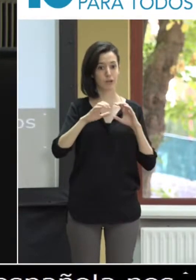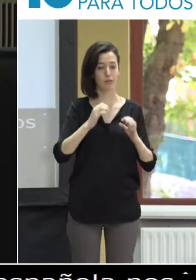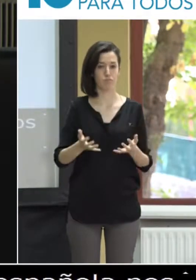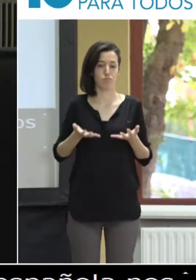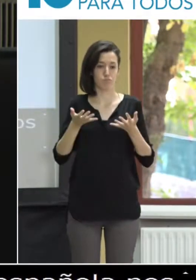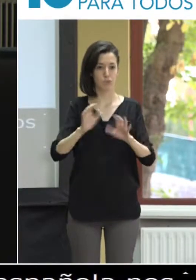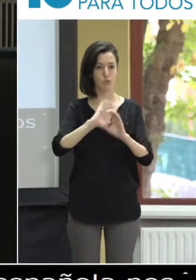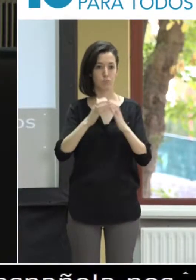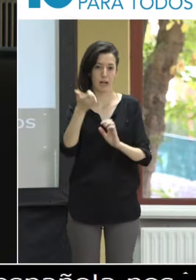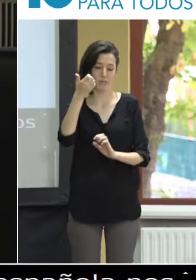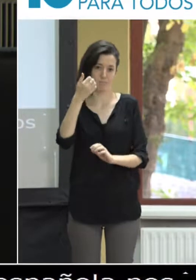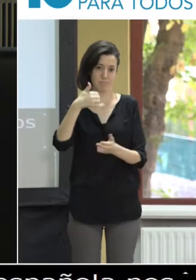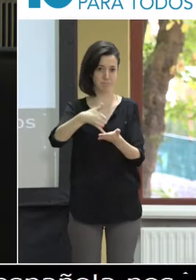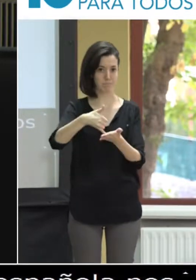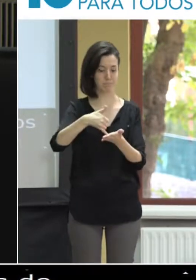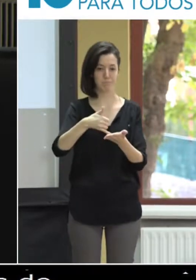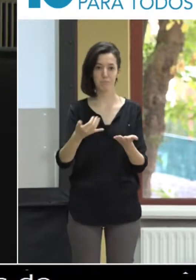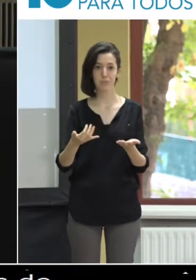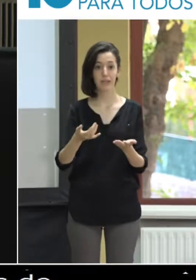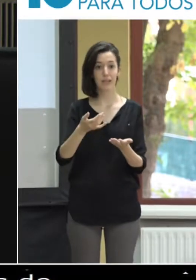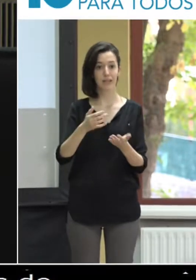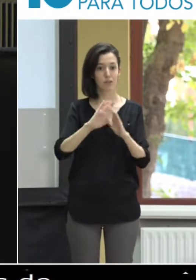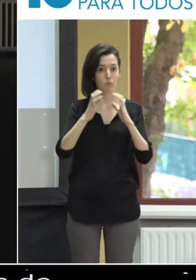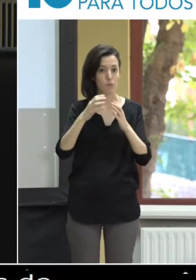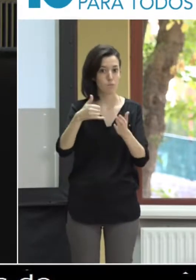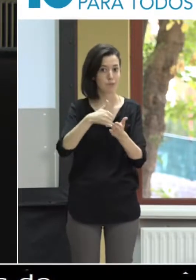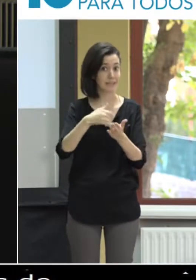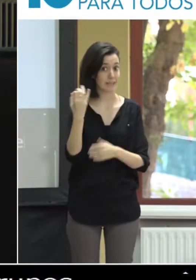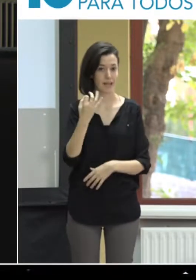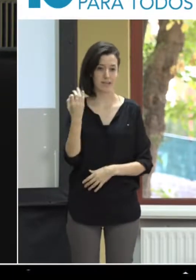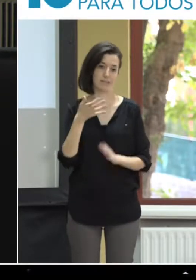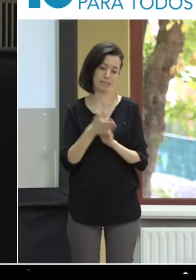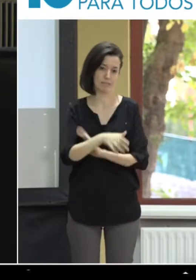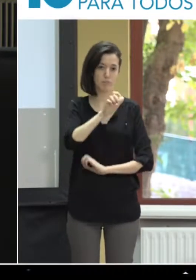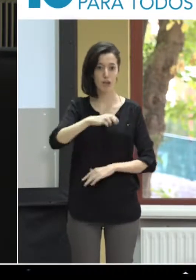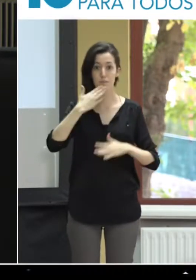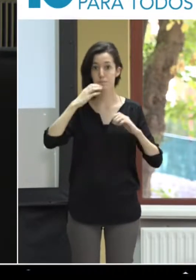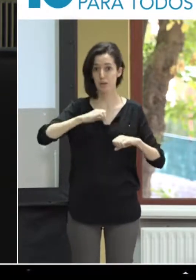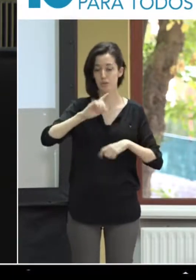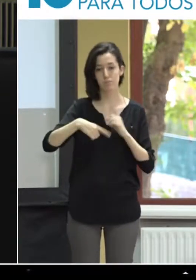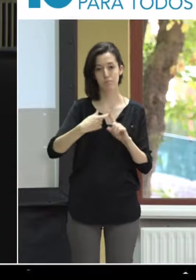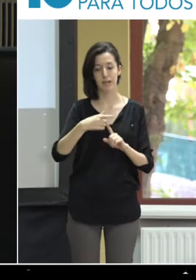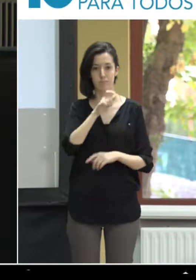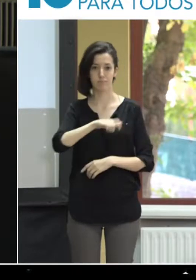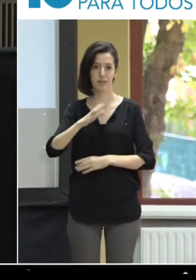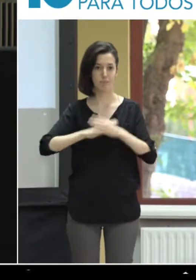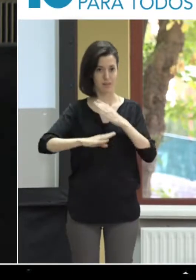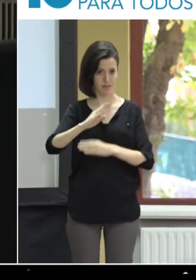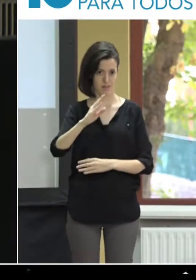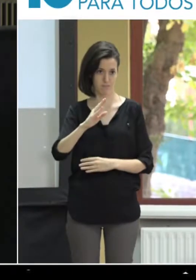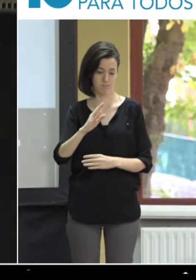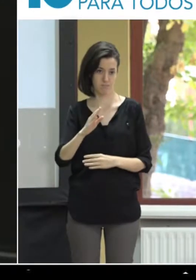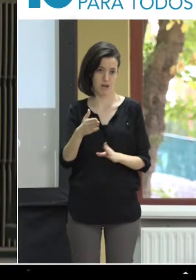ICT close to vulnerable groups. We understand as vulnerable groups the elderly people and disabled